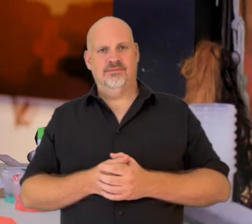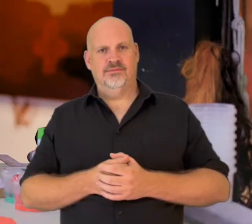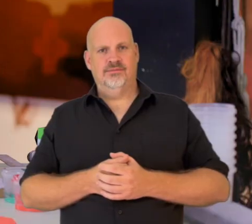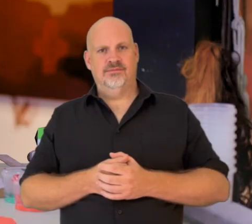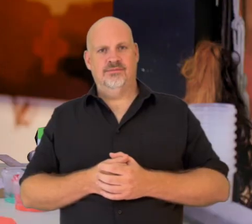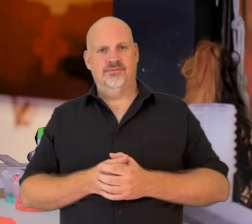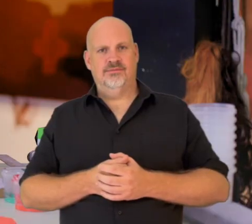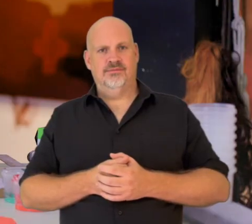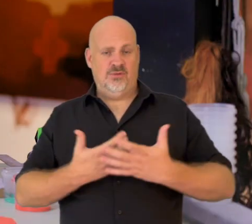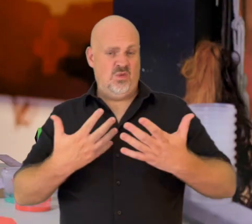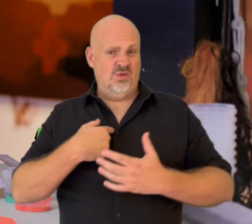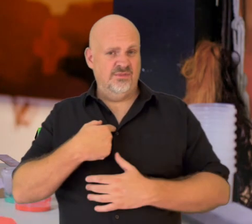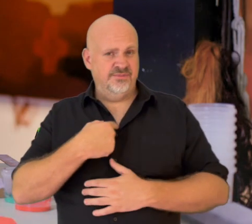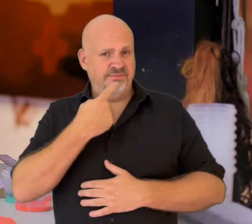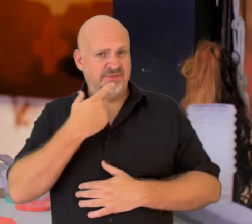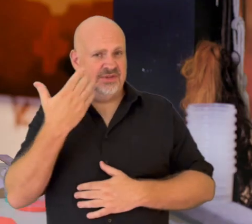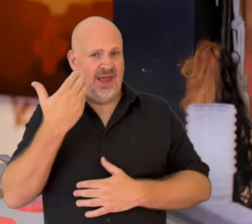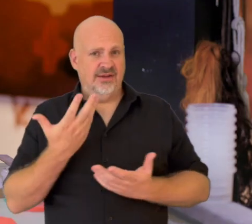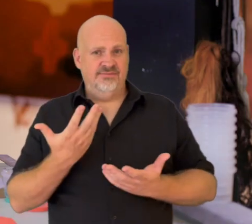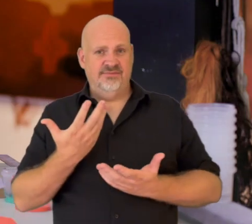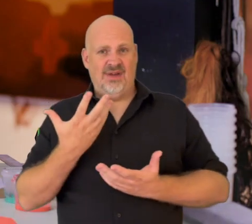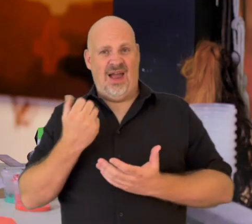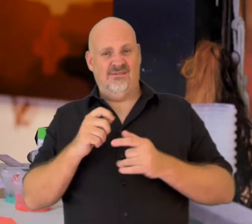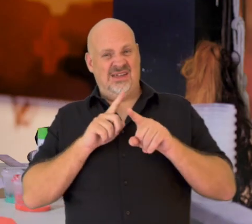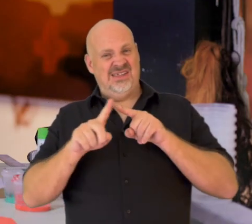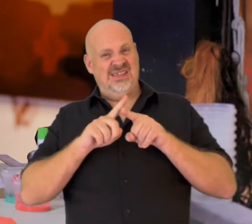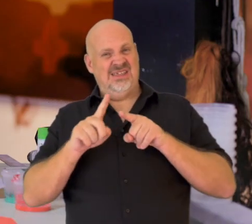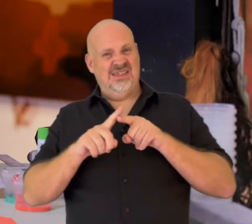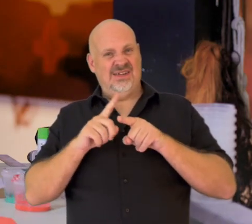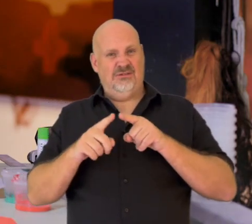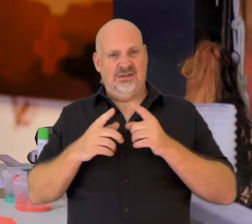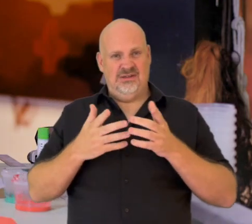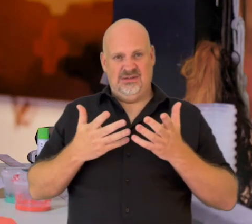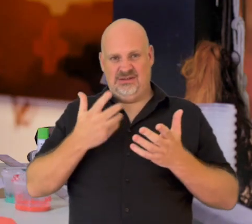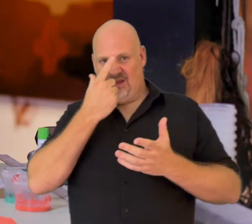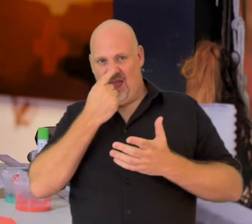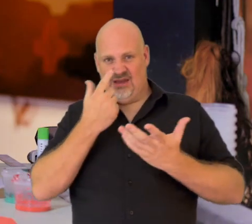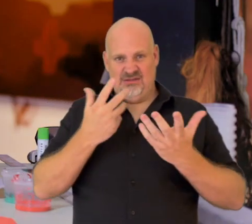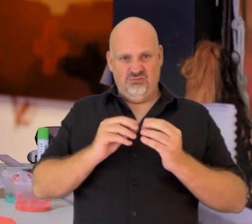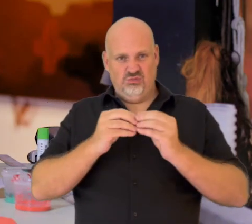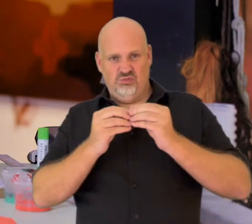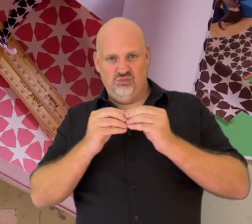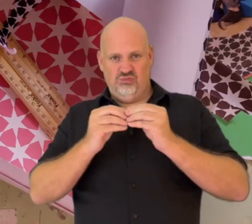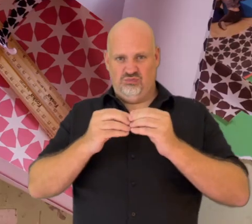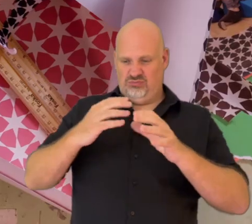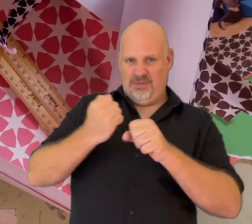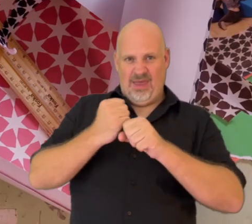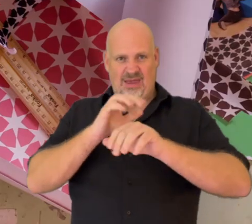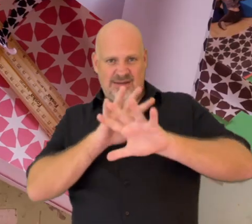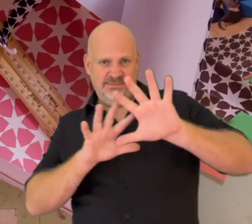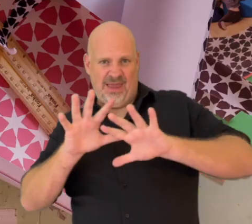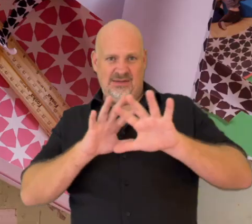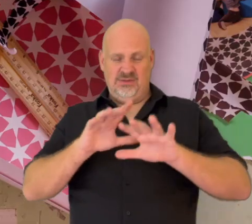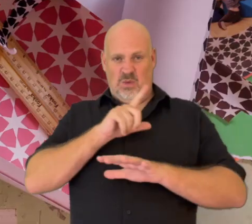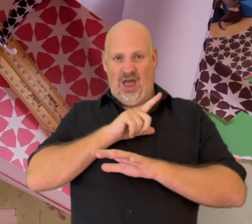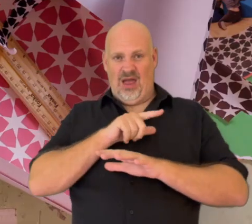So like I was saying, there are these different ways of making, sort of describing a space with patterns, because these flat